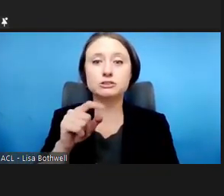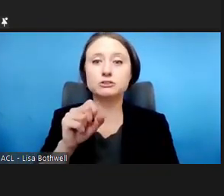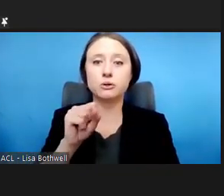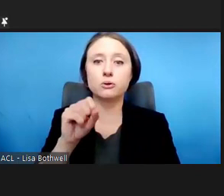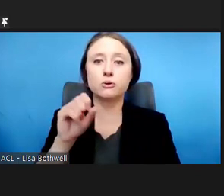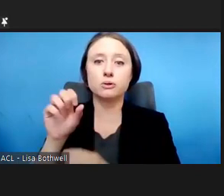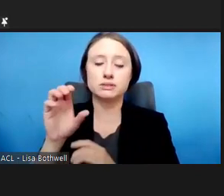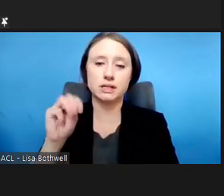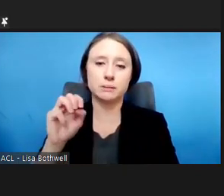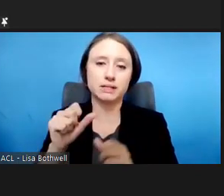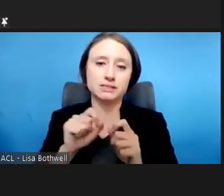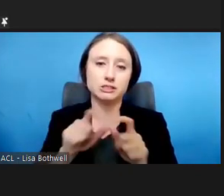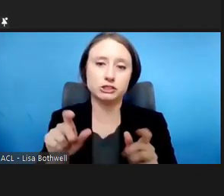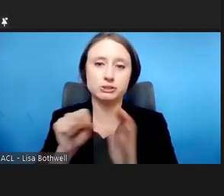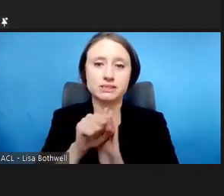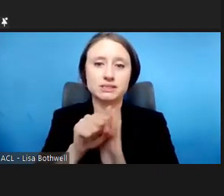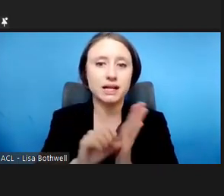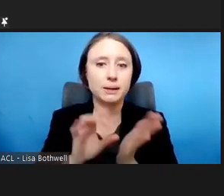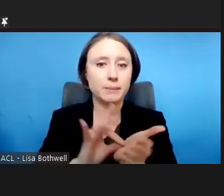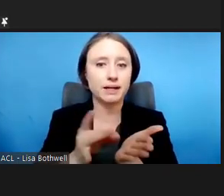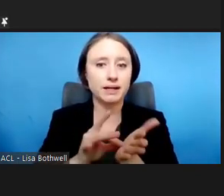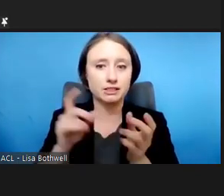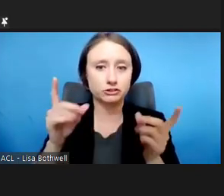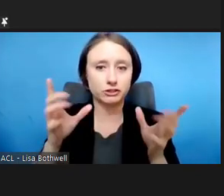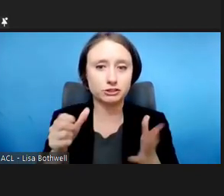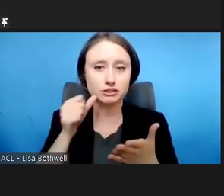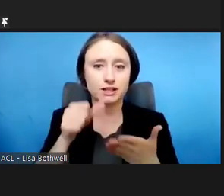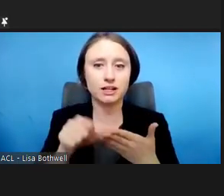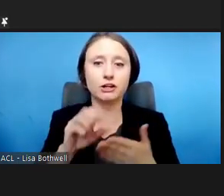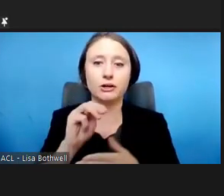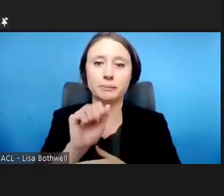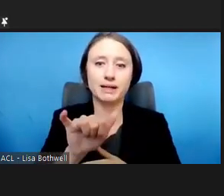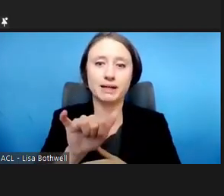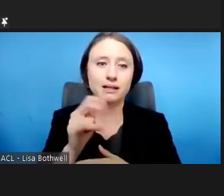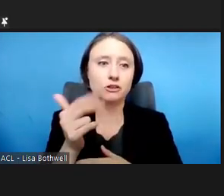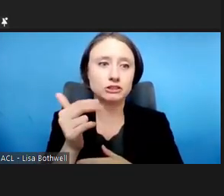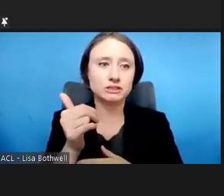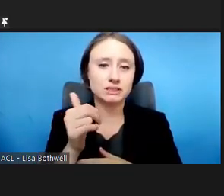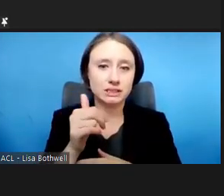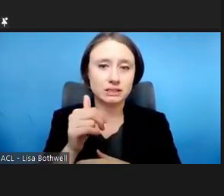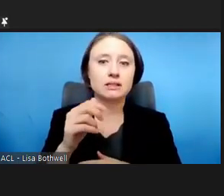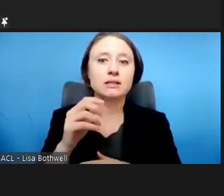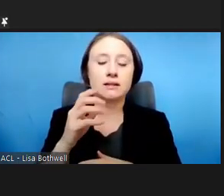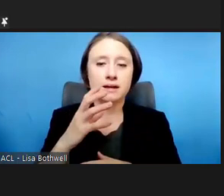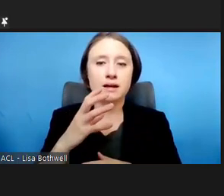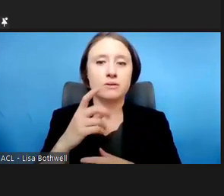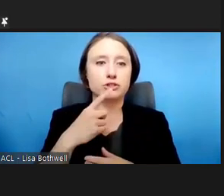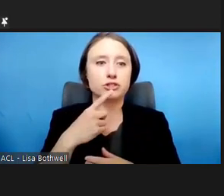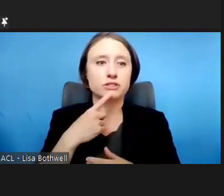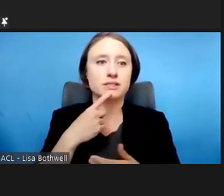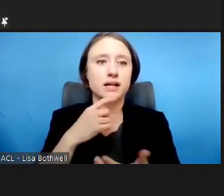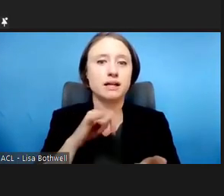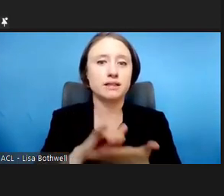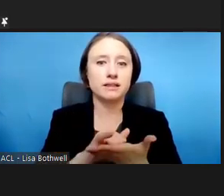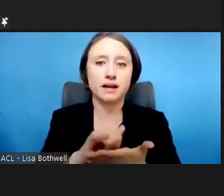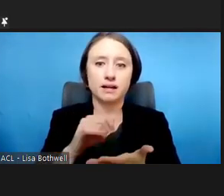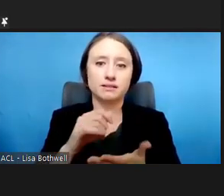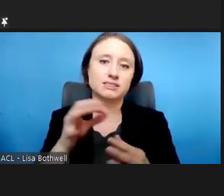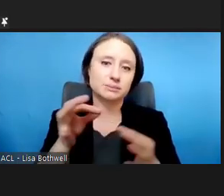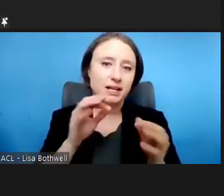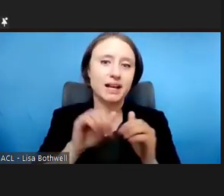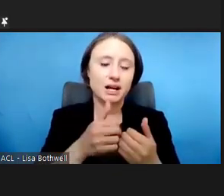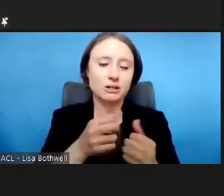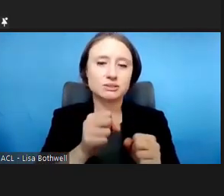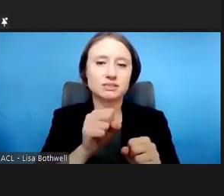Great, so this slide is about the American Rescue Plan Act, or ARPA. There was a director from the CMS